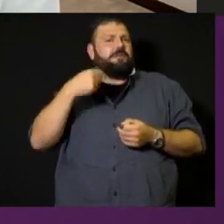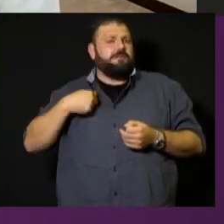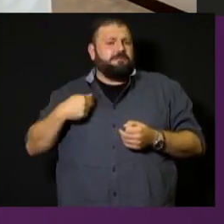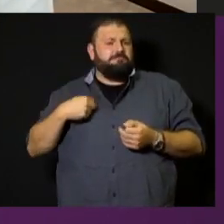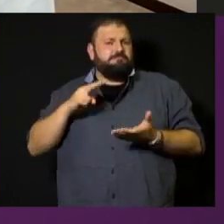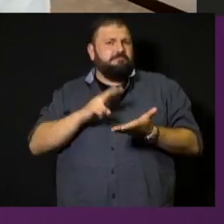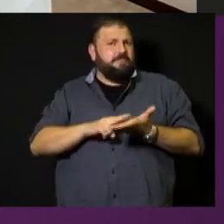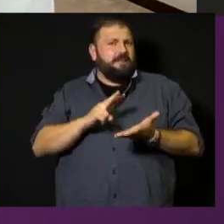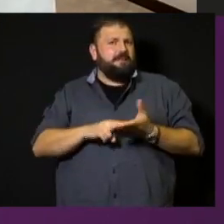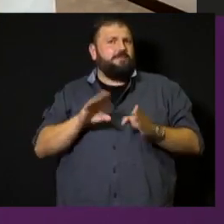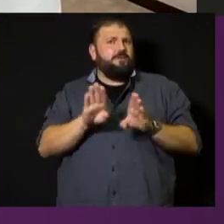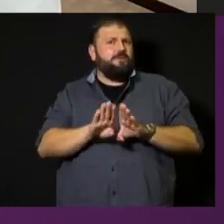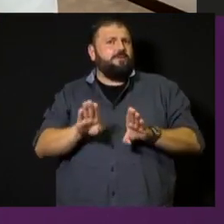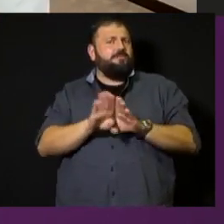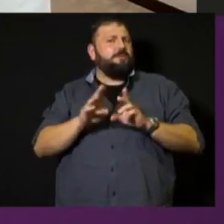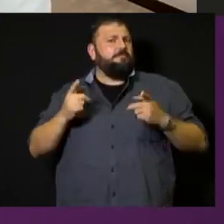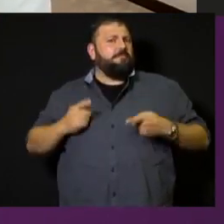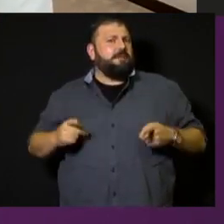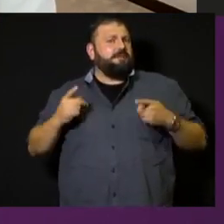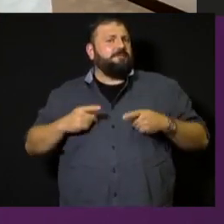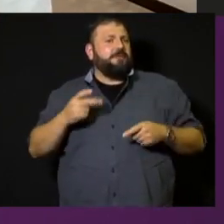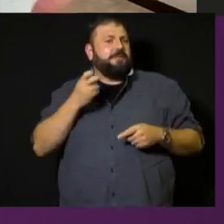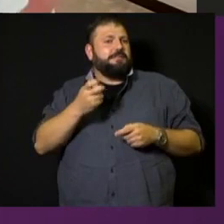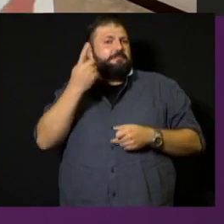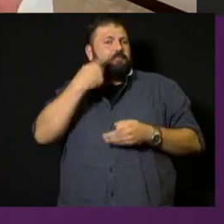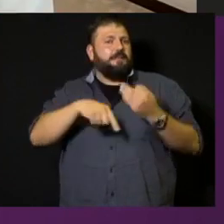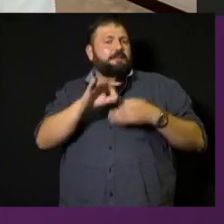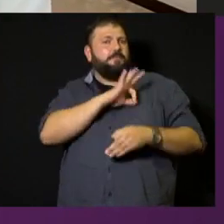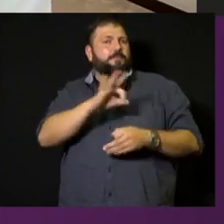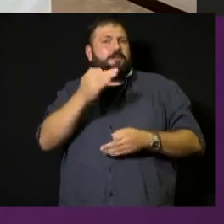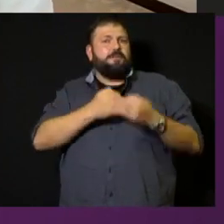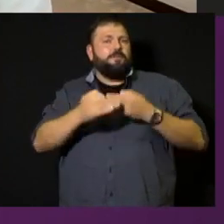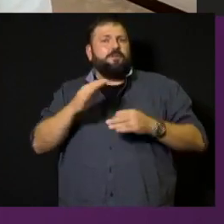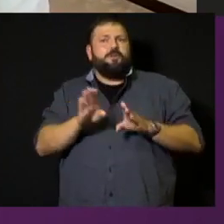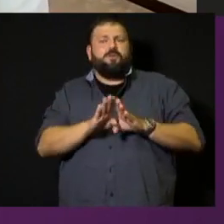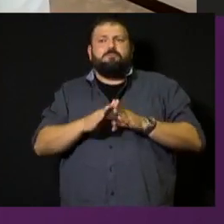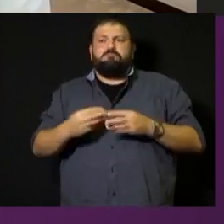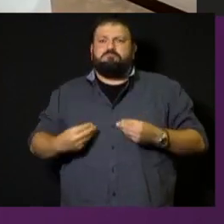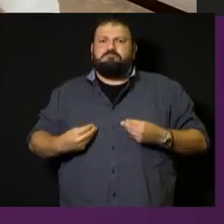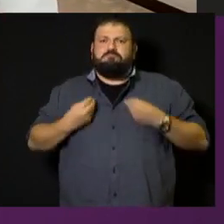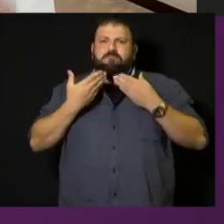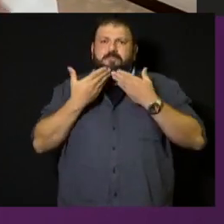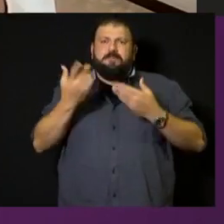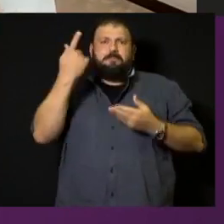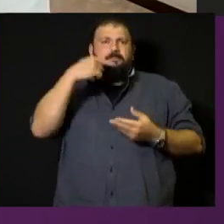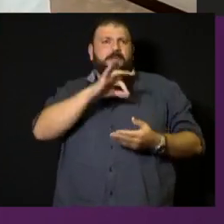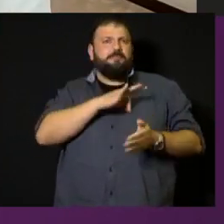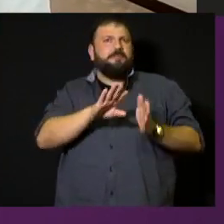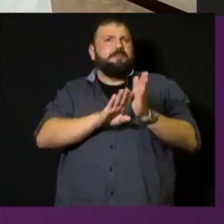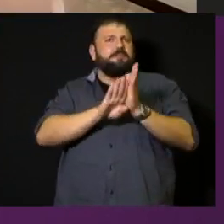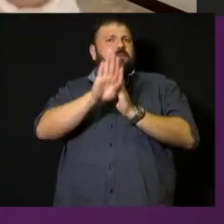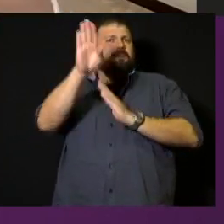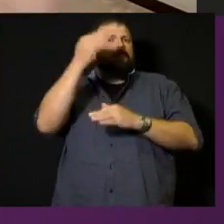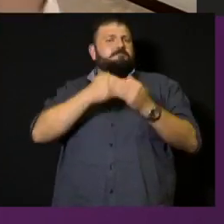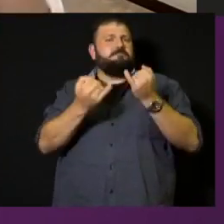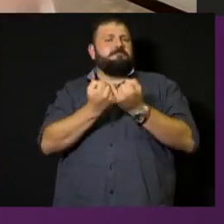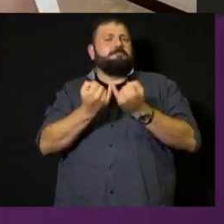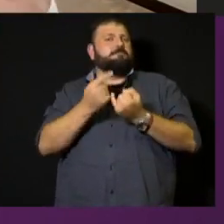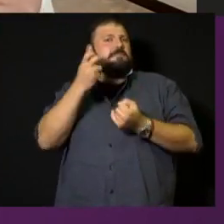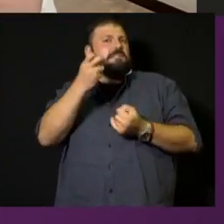us, that you are part of this. We are not here to survive, we are here to more.